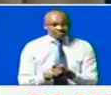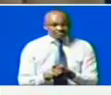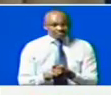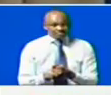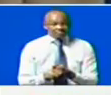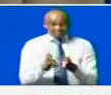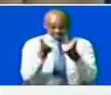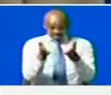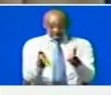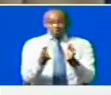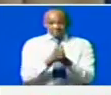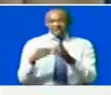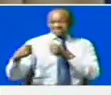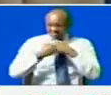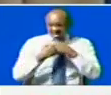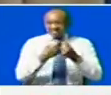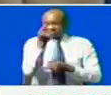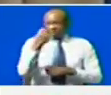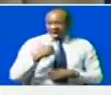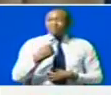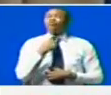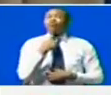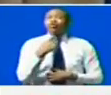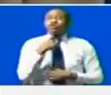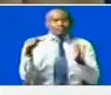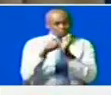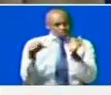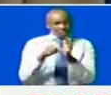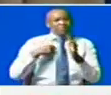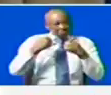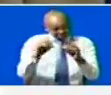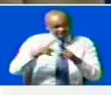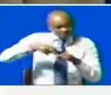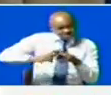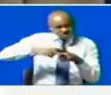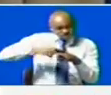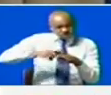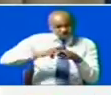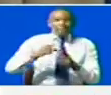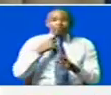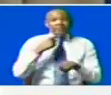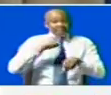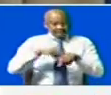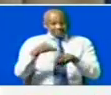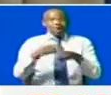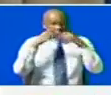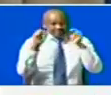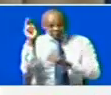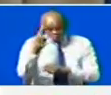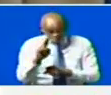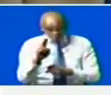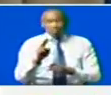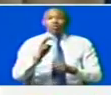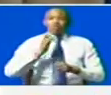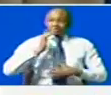6 months. Na tuna changamoto kidogo hapo ya sauti, ni jambo ambalo tunajaribu kulirekebisha, huku Rais Uhuru Kenyatta akitoa